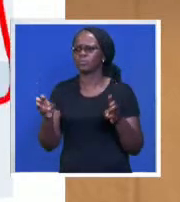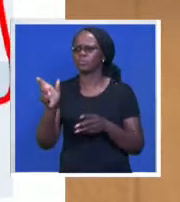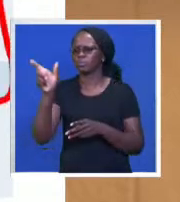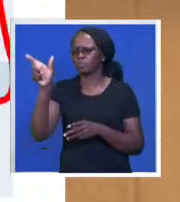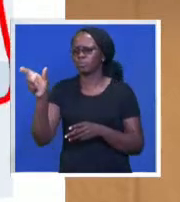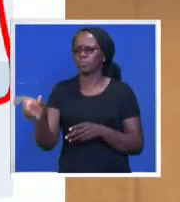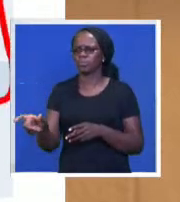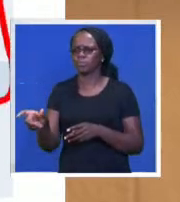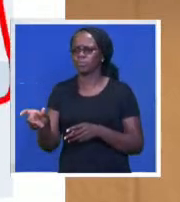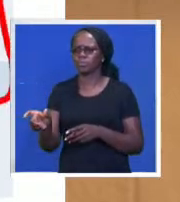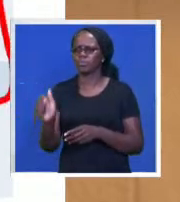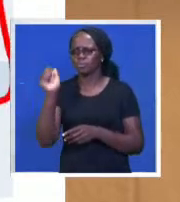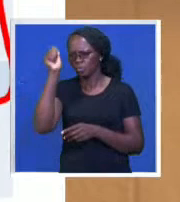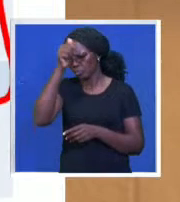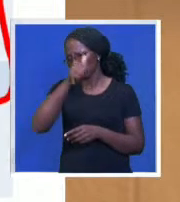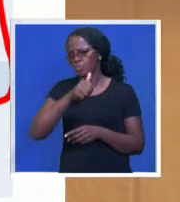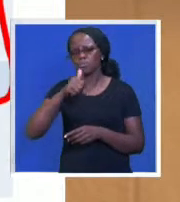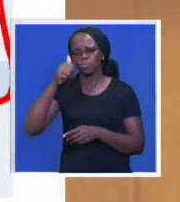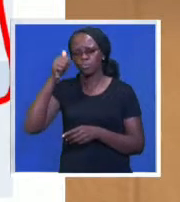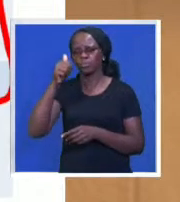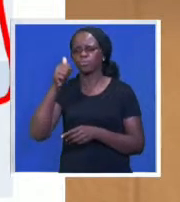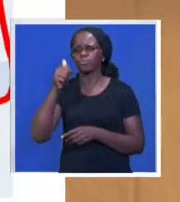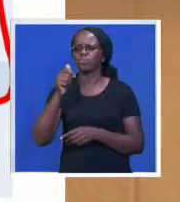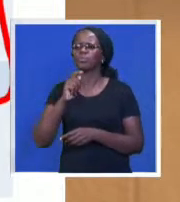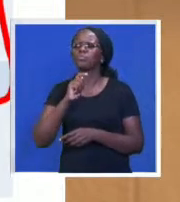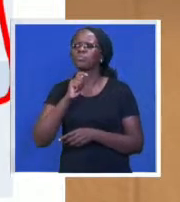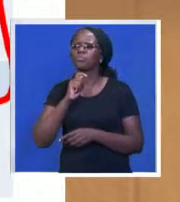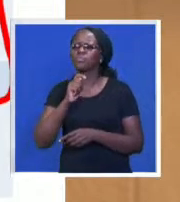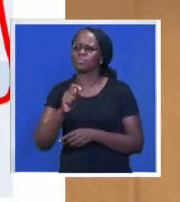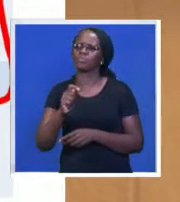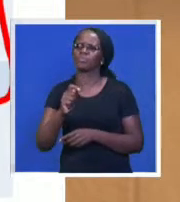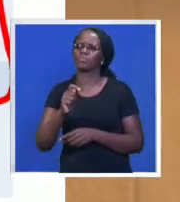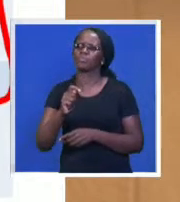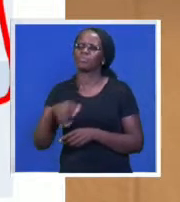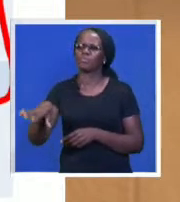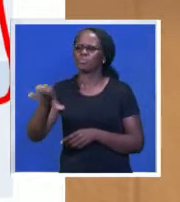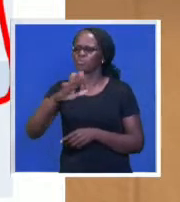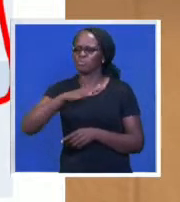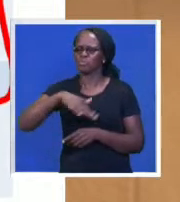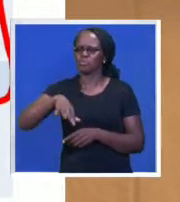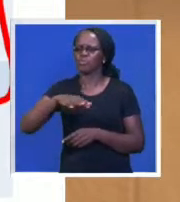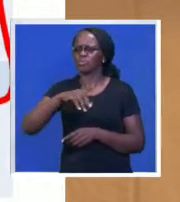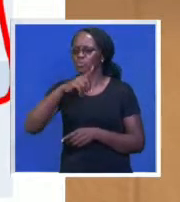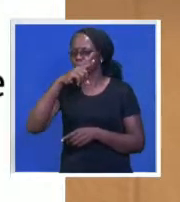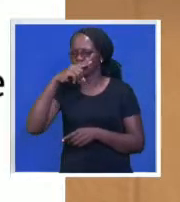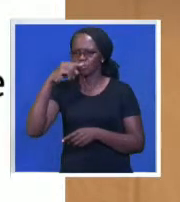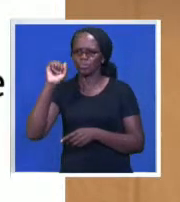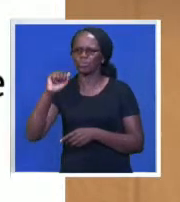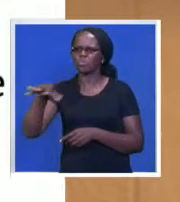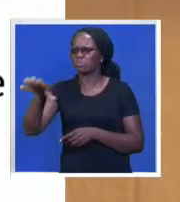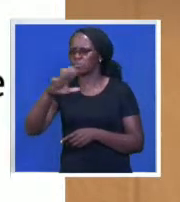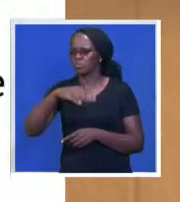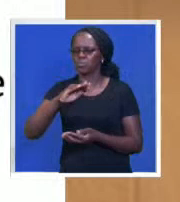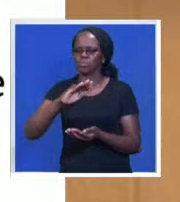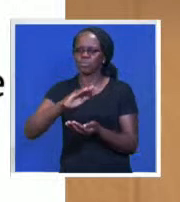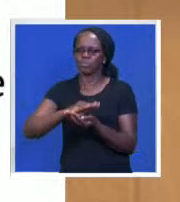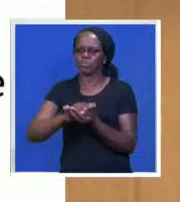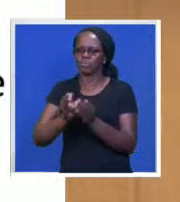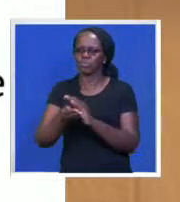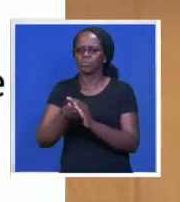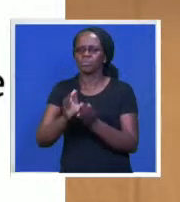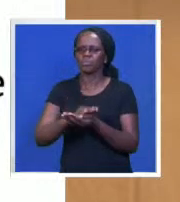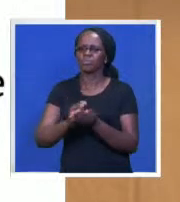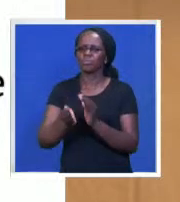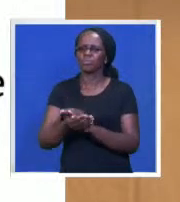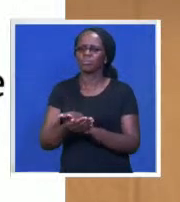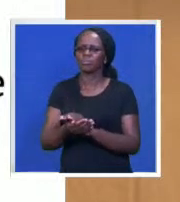had created before, which we call creation. Let us move on. Now,